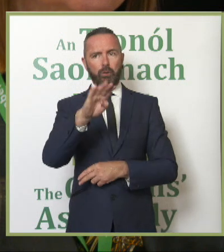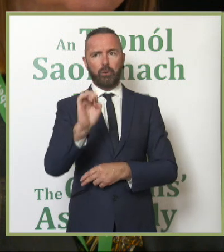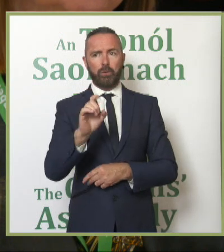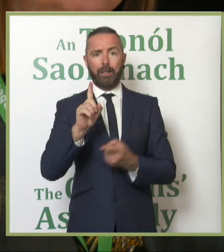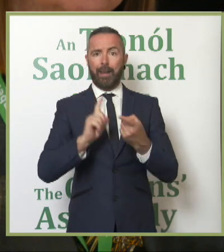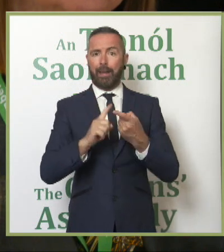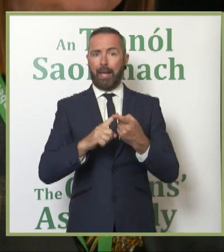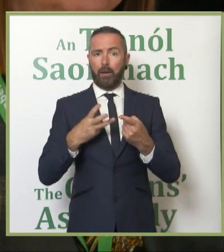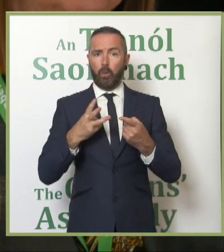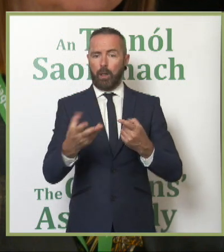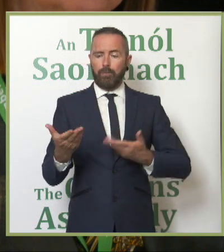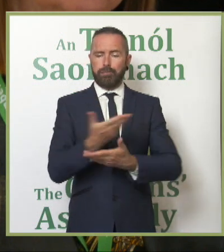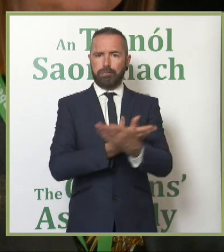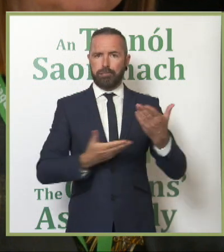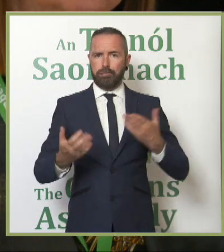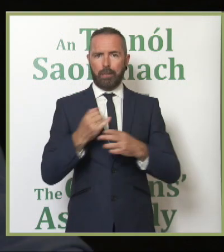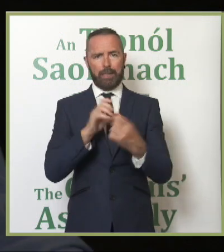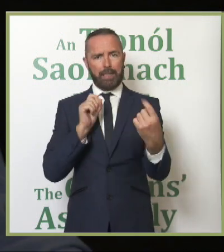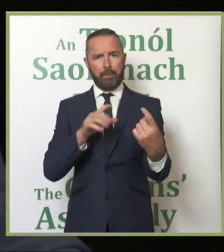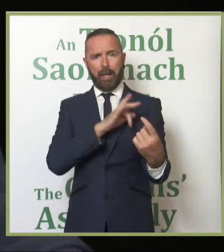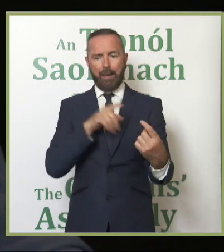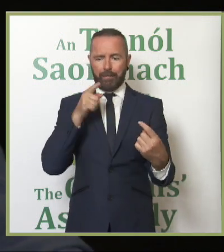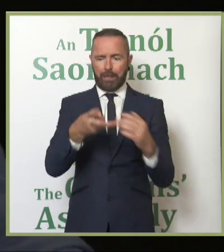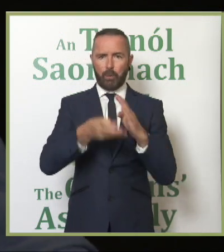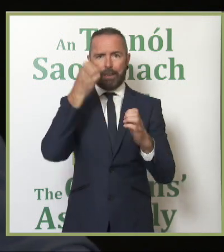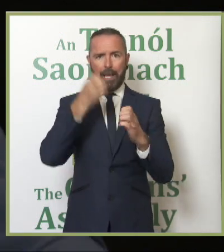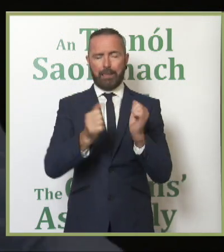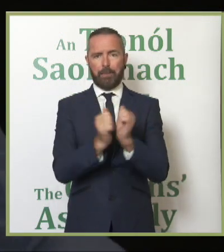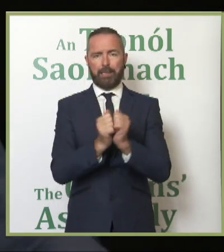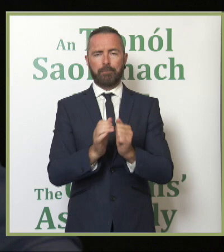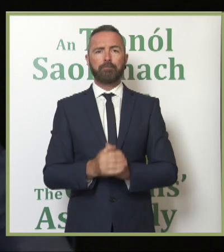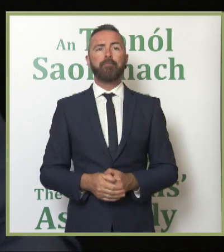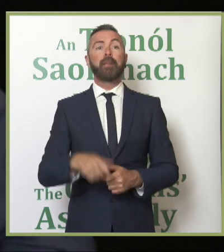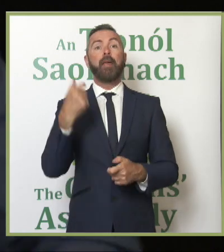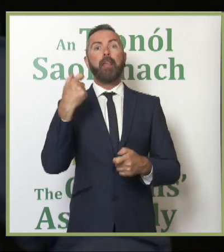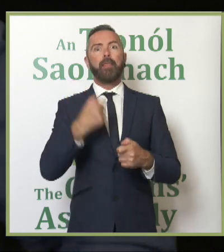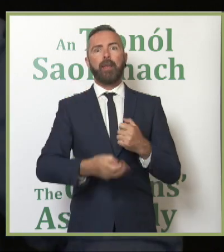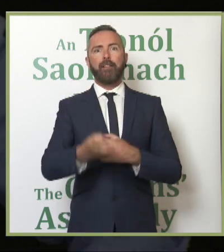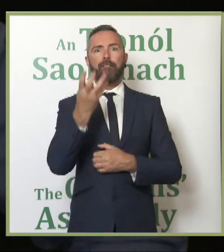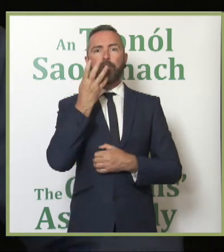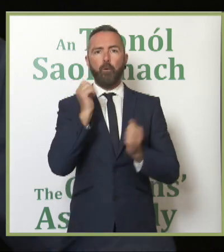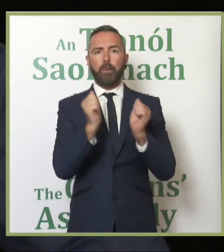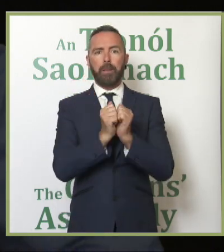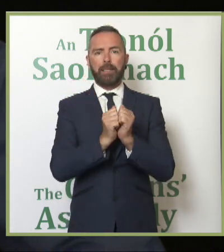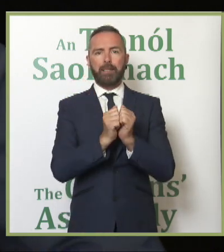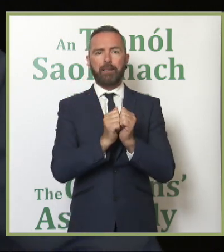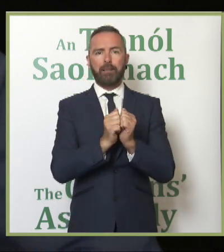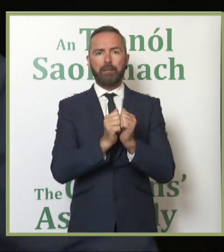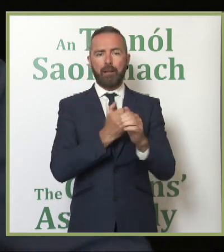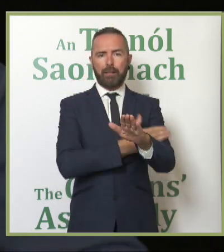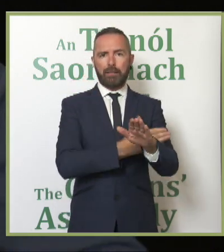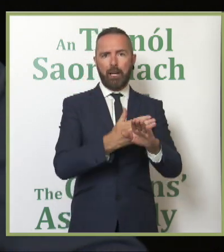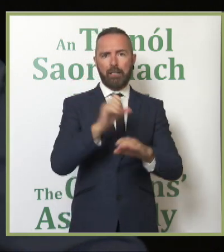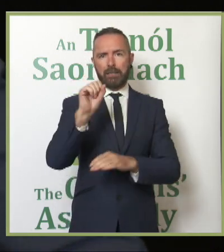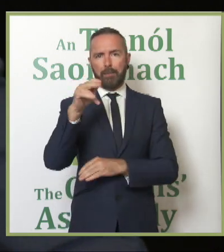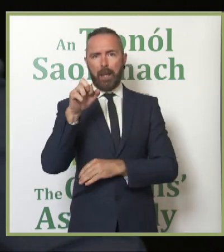our email to you after this weekend's meeting. The fourth meeting then, which takes place in early September, is going to focus on criminal